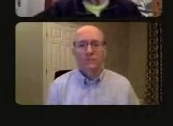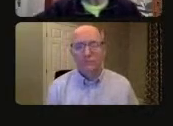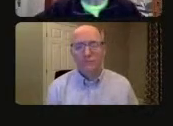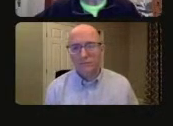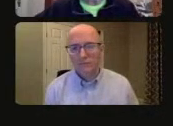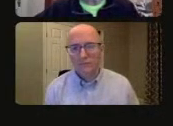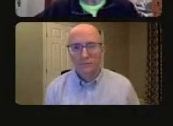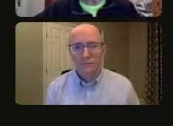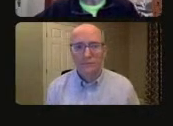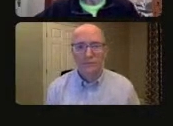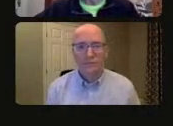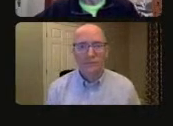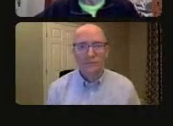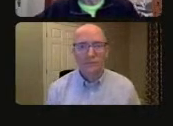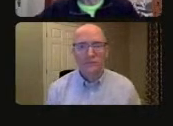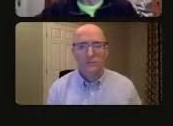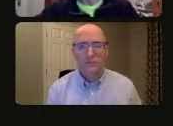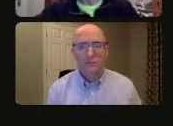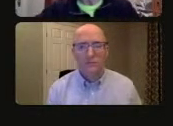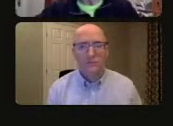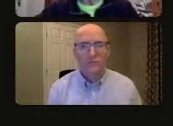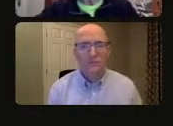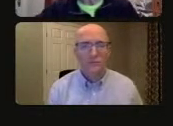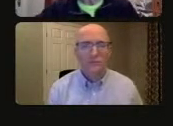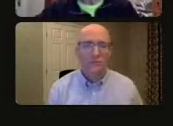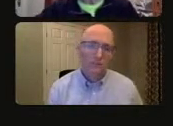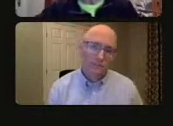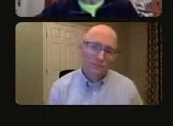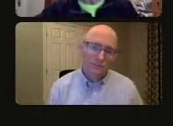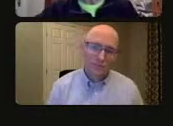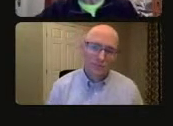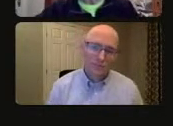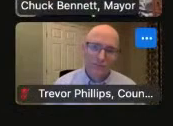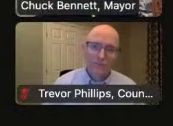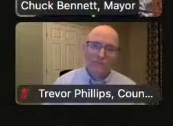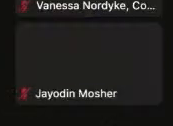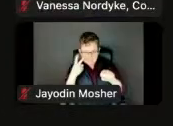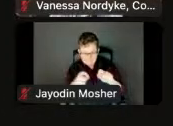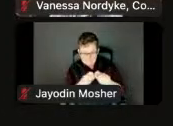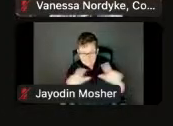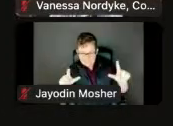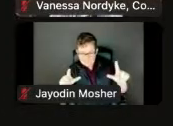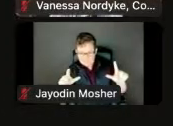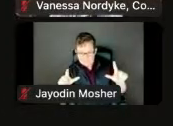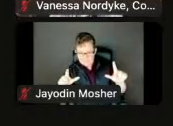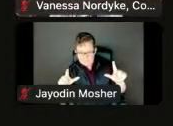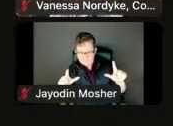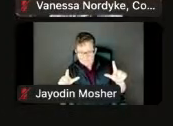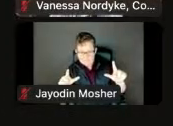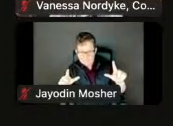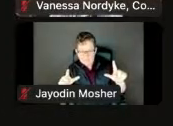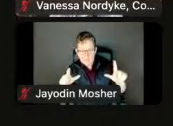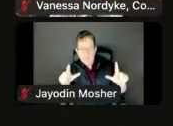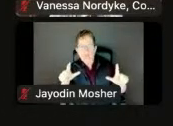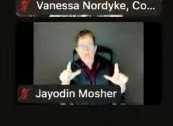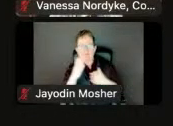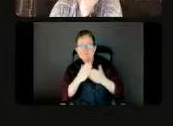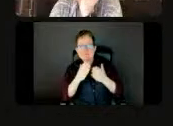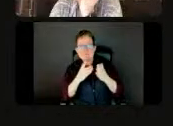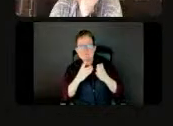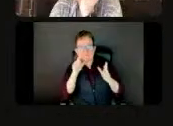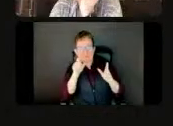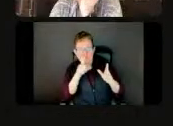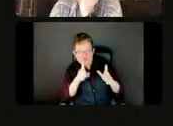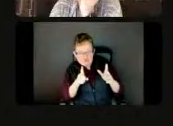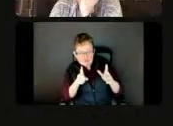opposite side? Oh, good. Okay. It's the west side. Can you see that okay? Well, I can see something, but I don't